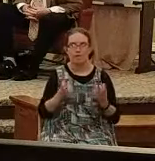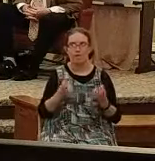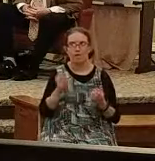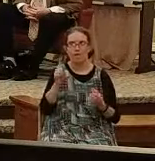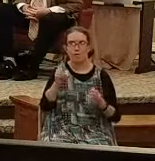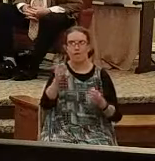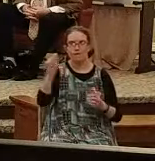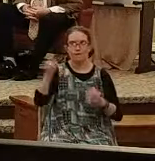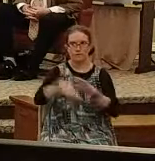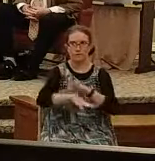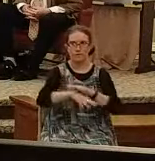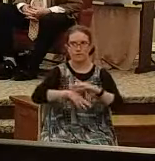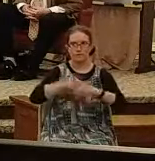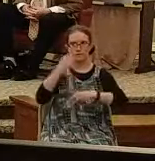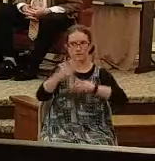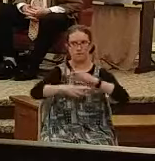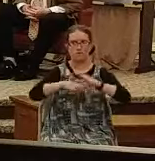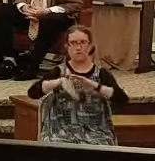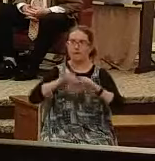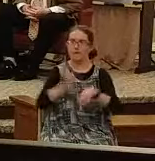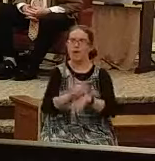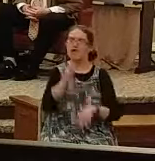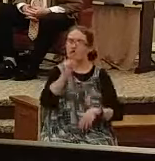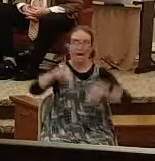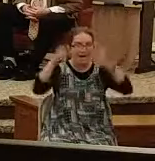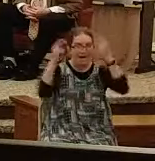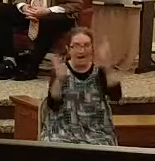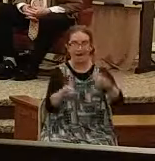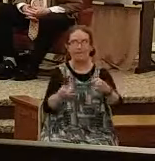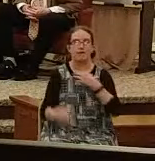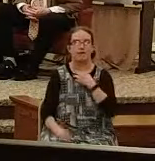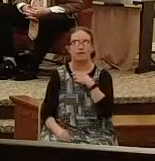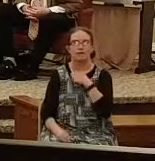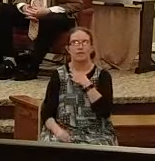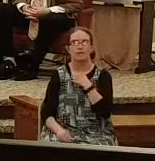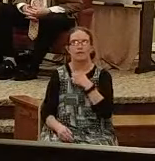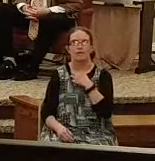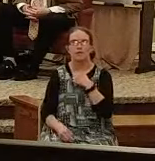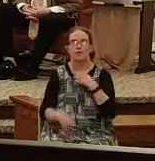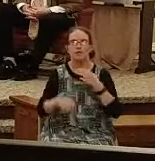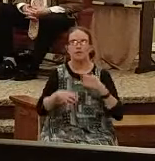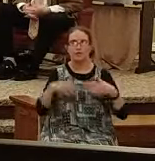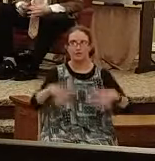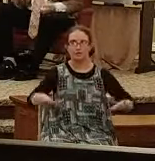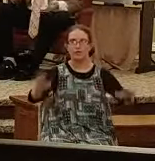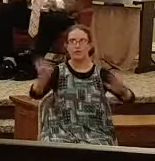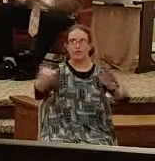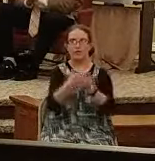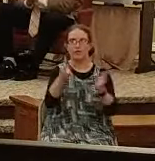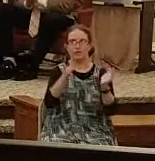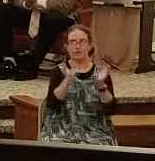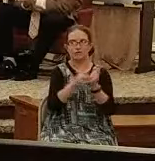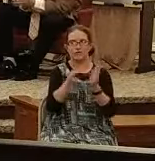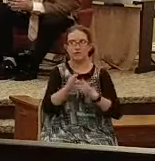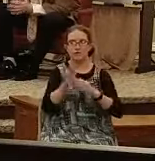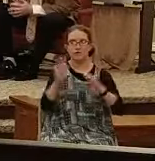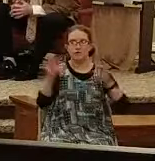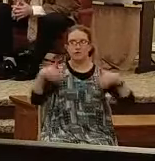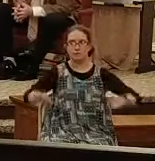foot in the world and one foot in the church. It ain't going to happen. You're either sold out to Jesus or you're sold out to